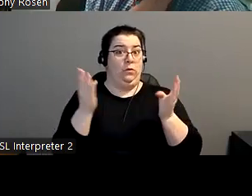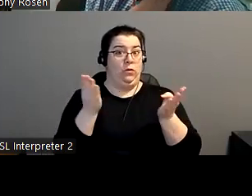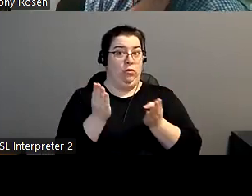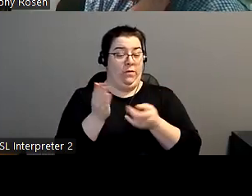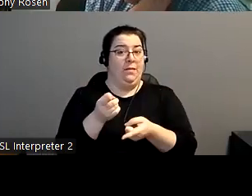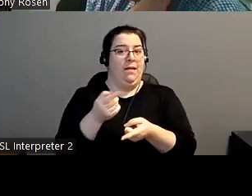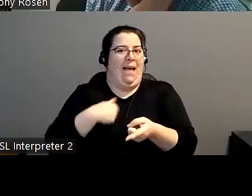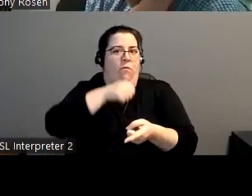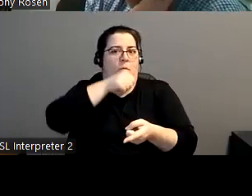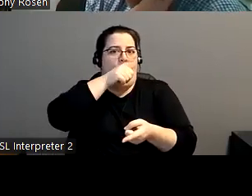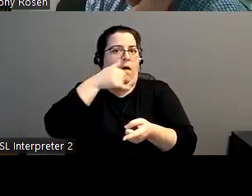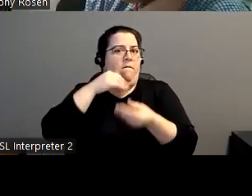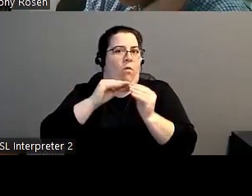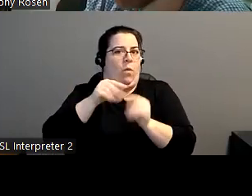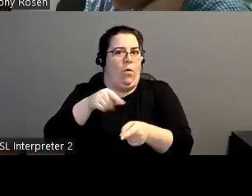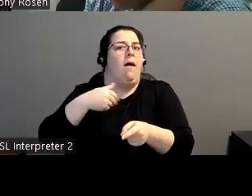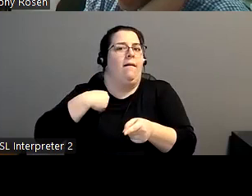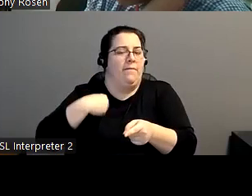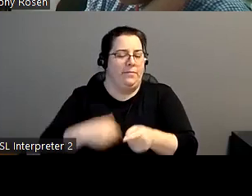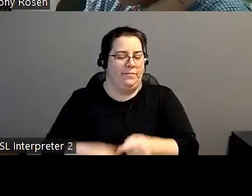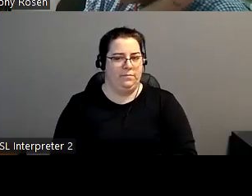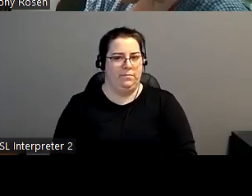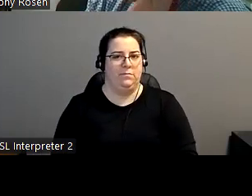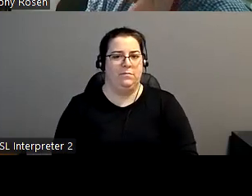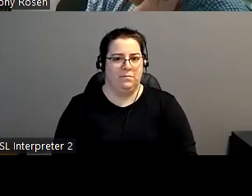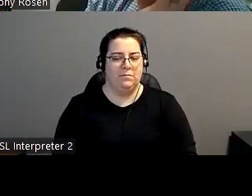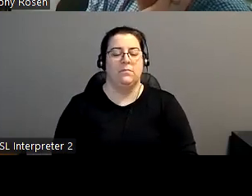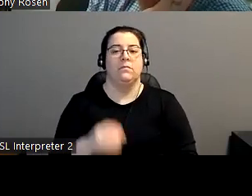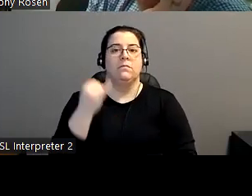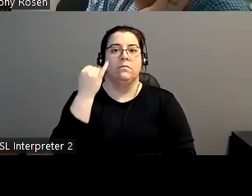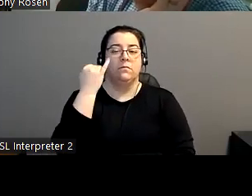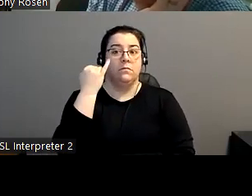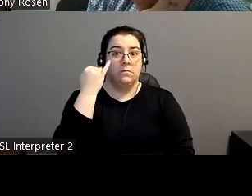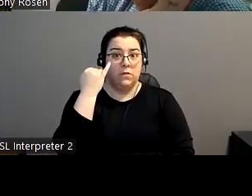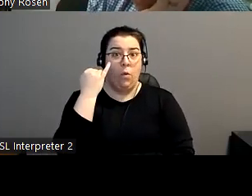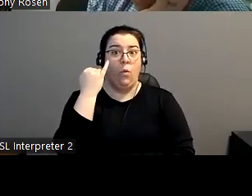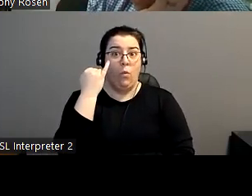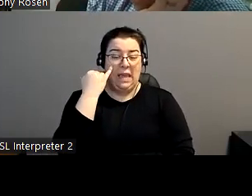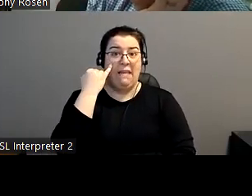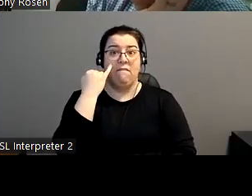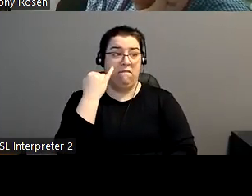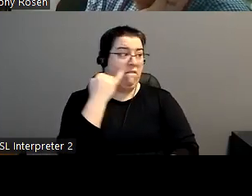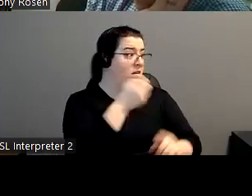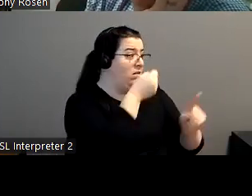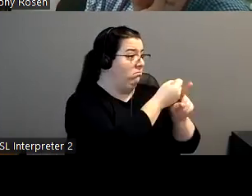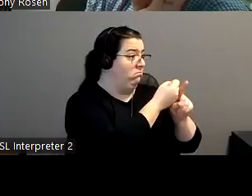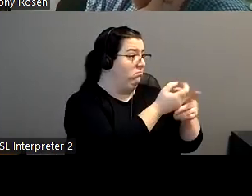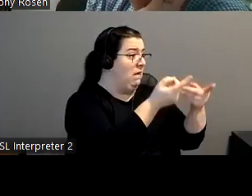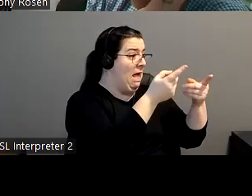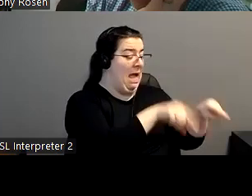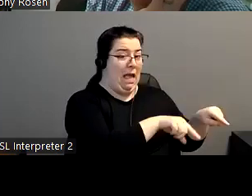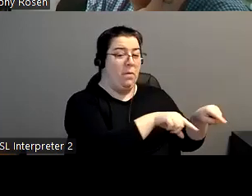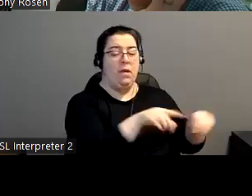that can dispatch them in an emergency response capacity, we